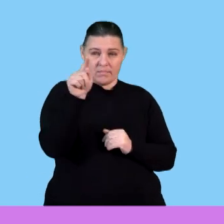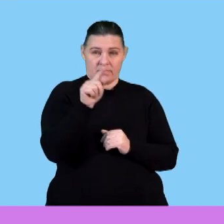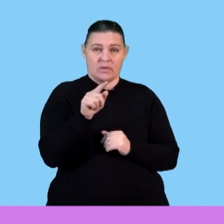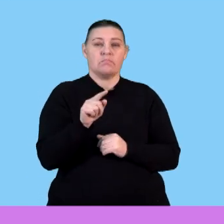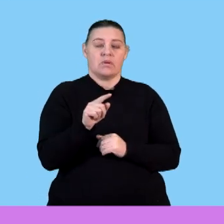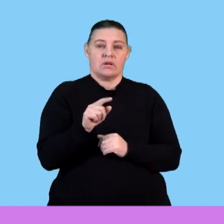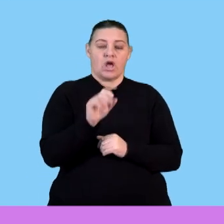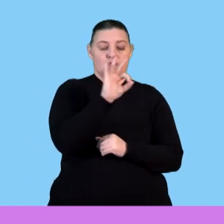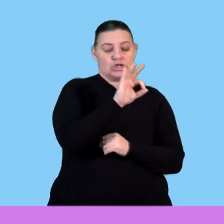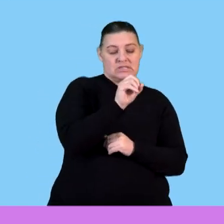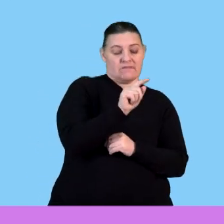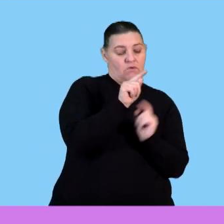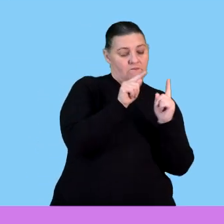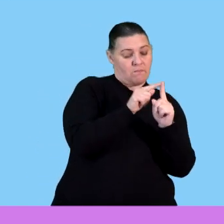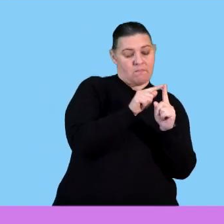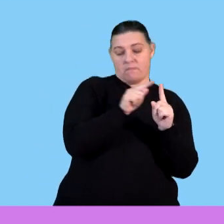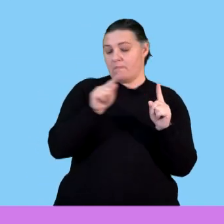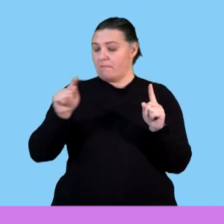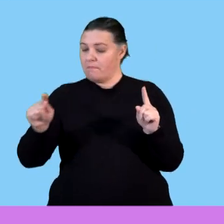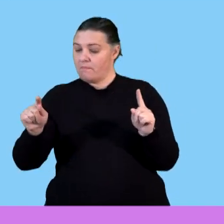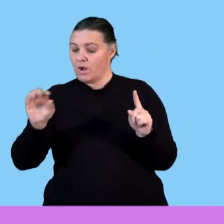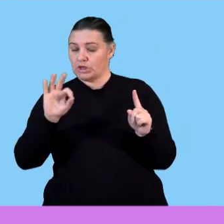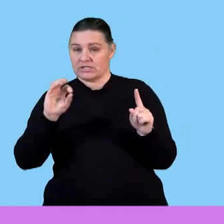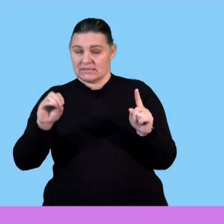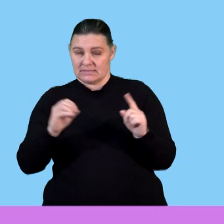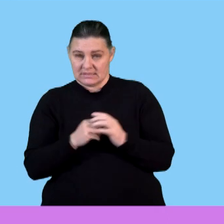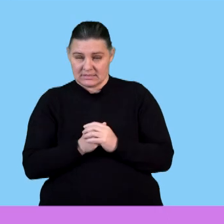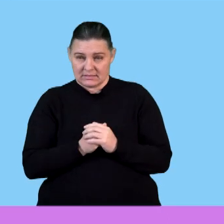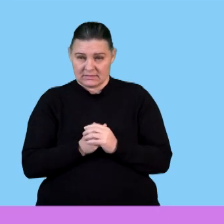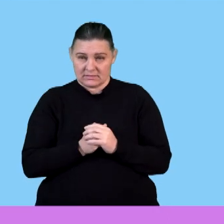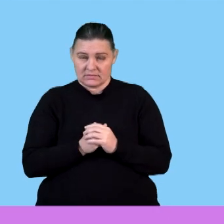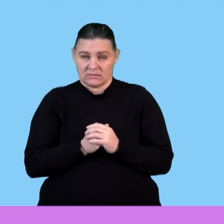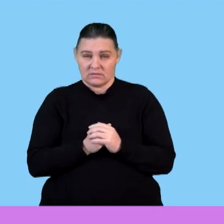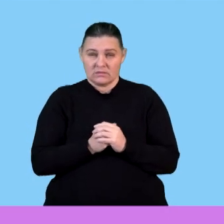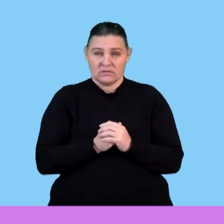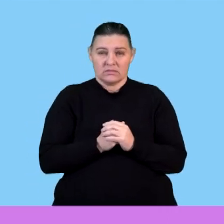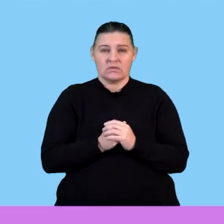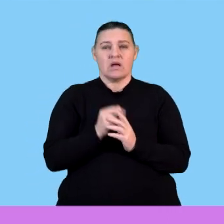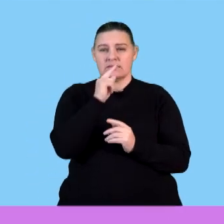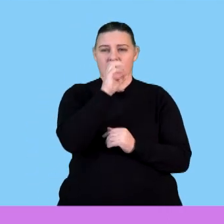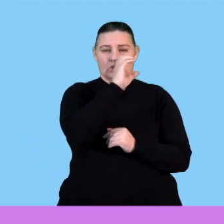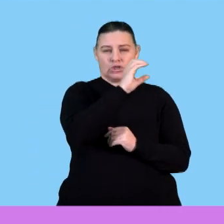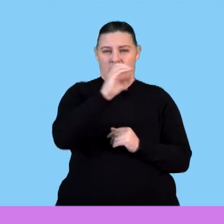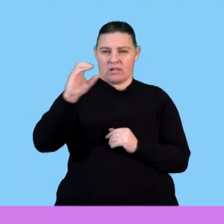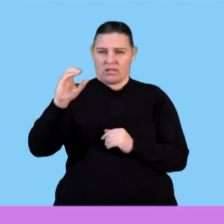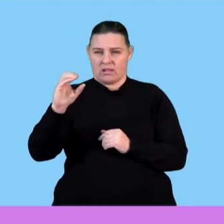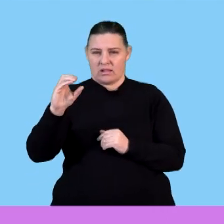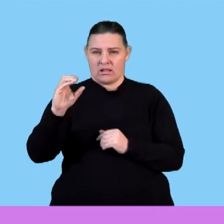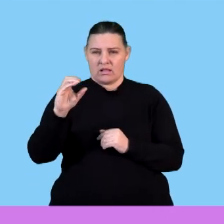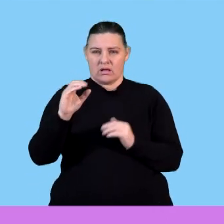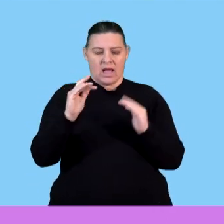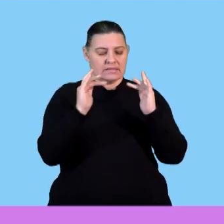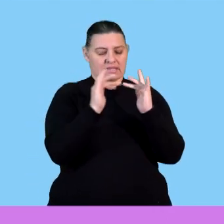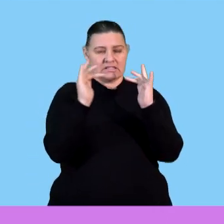this point, that's also 30 centimeters. That's important information. The area of the rolled